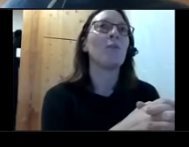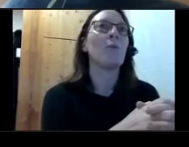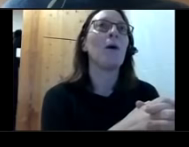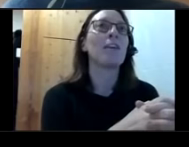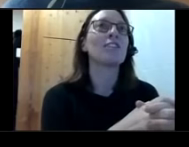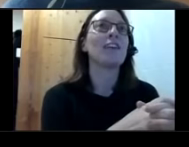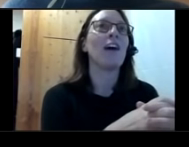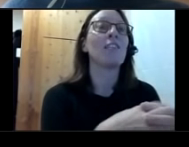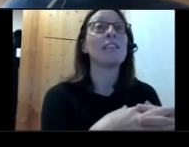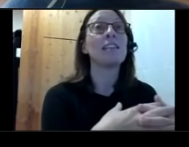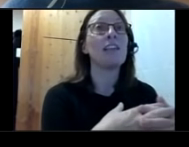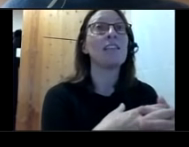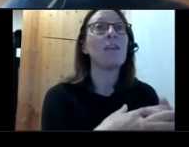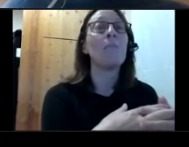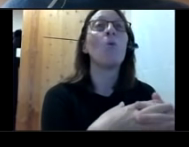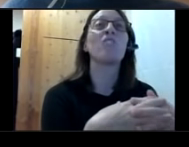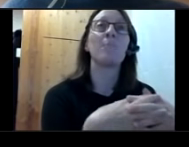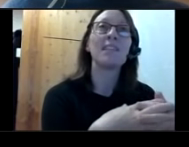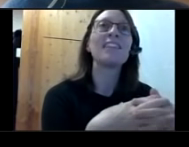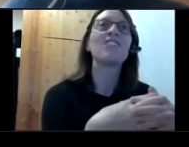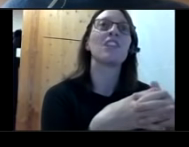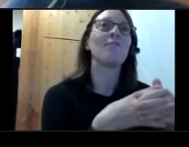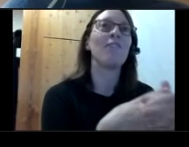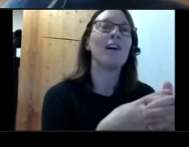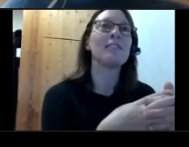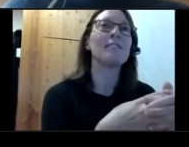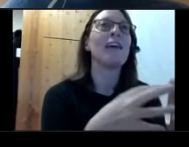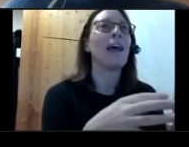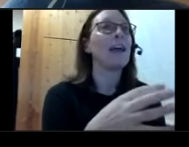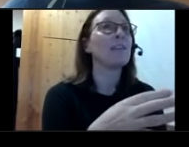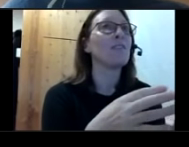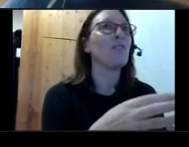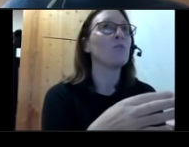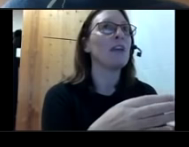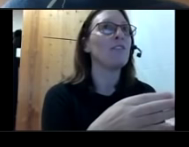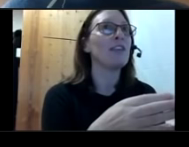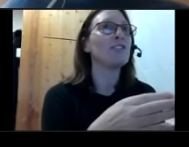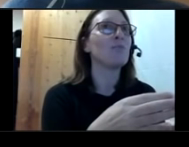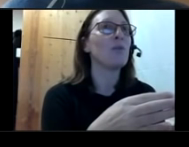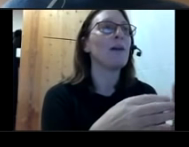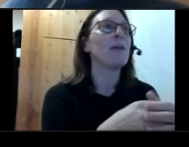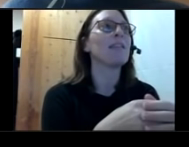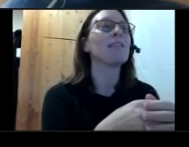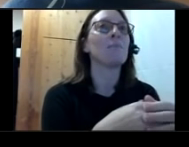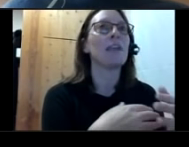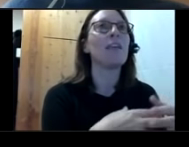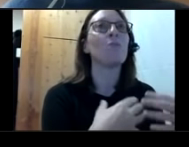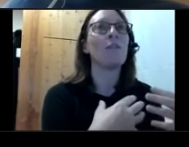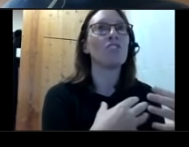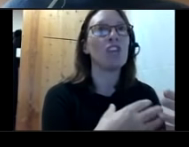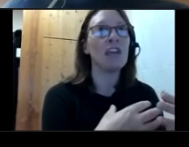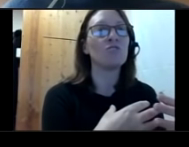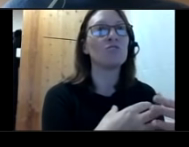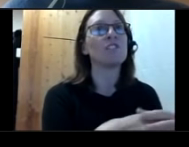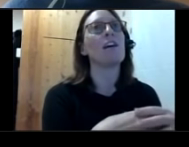Websites that were published since last September or substantially revised. Again, there's no formal definition of what that means, but if you